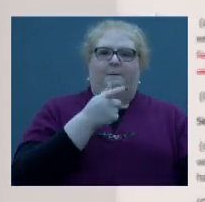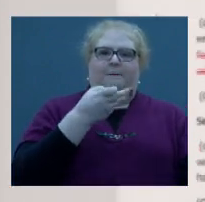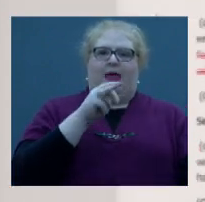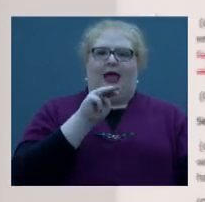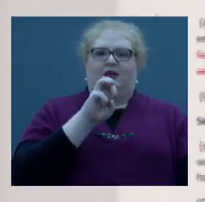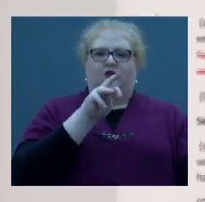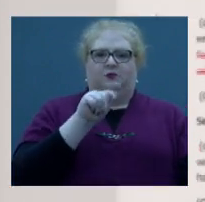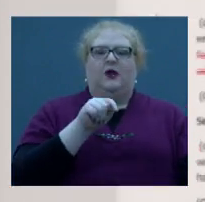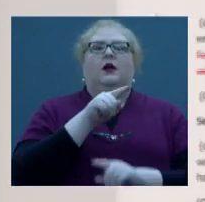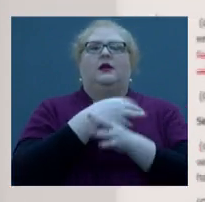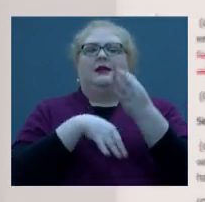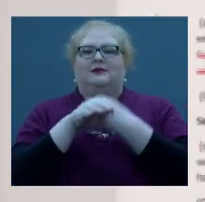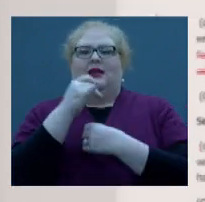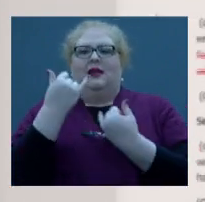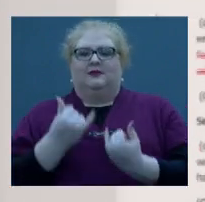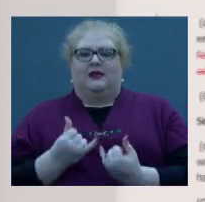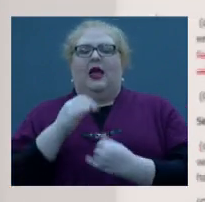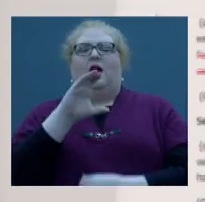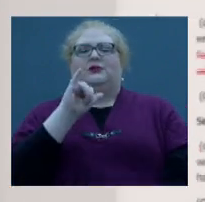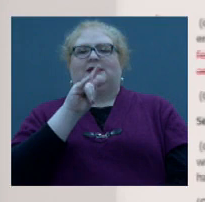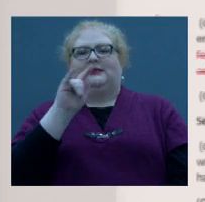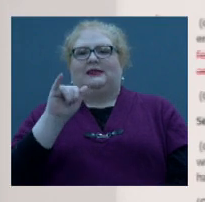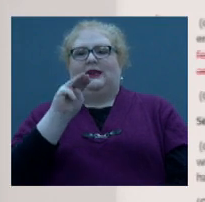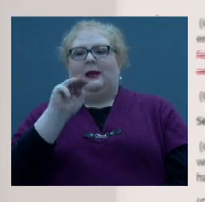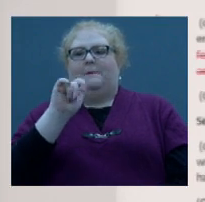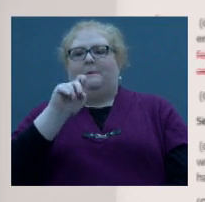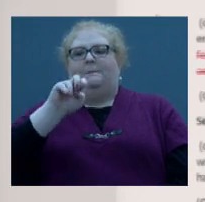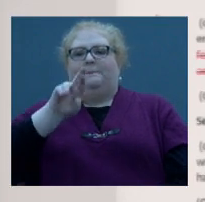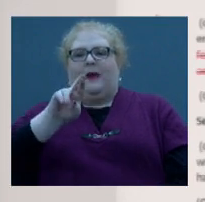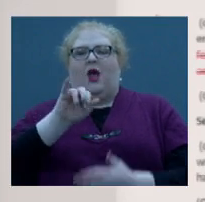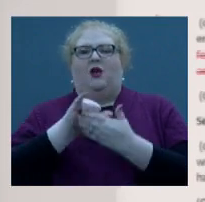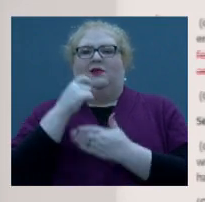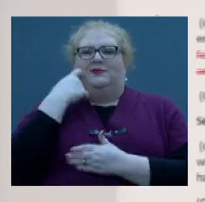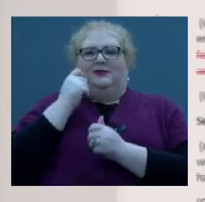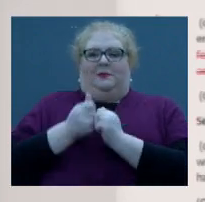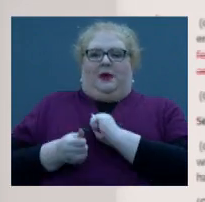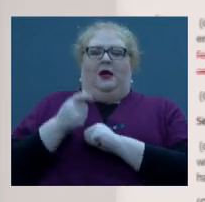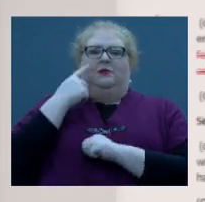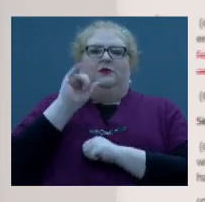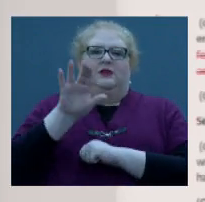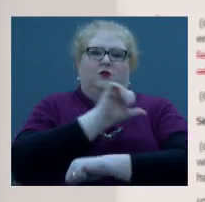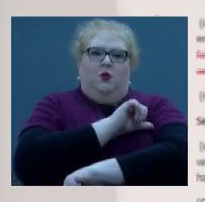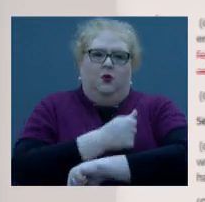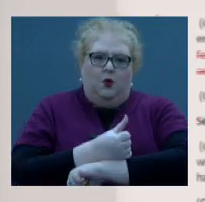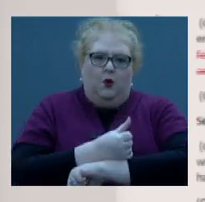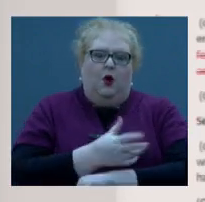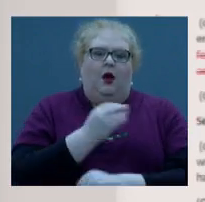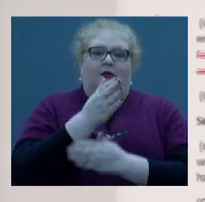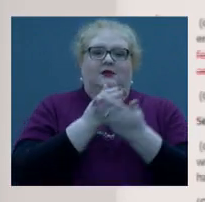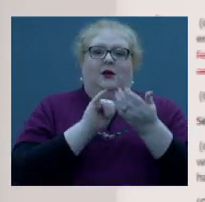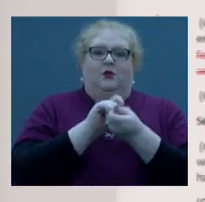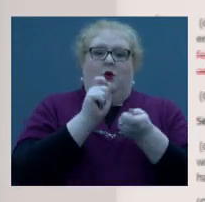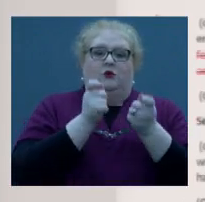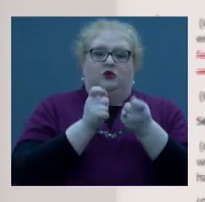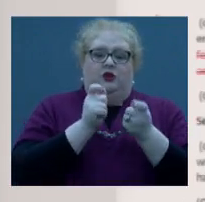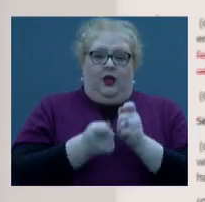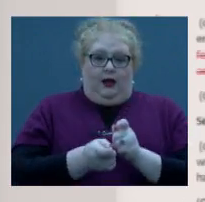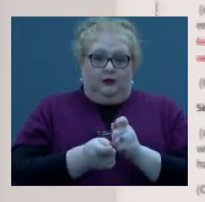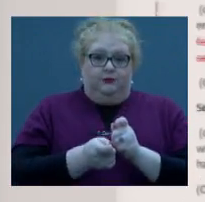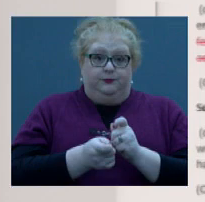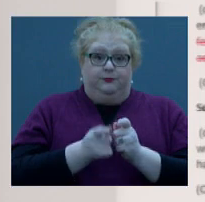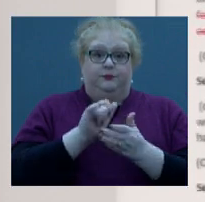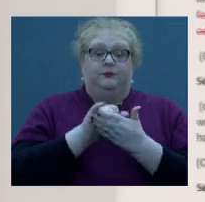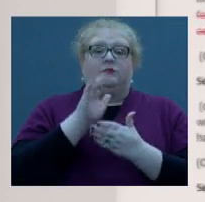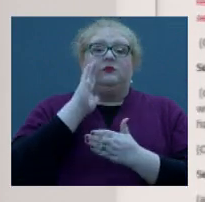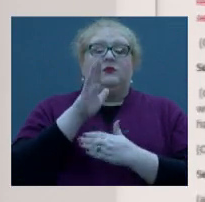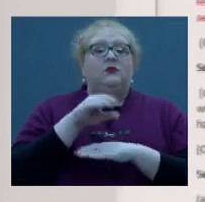to the ordinance that was passed for his expanded authority. Some of the changes that would